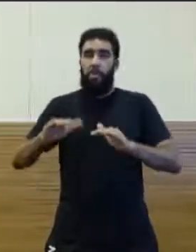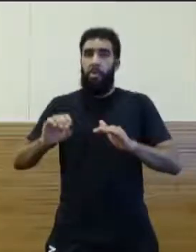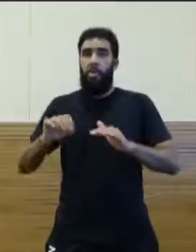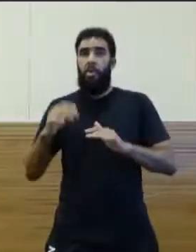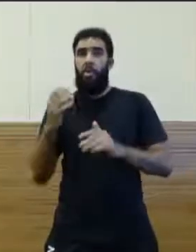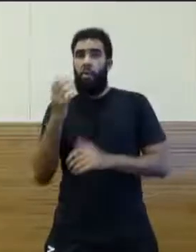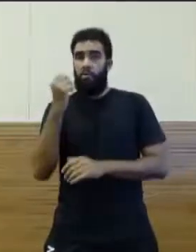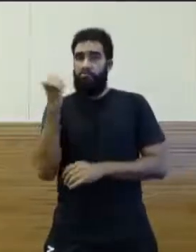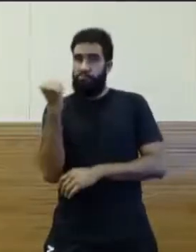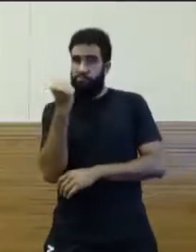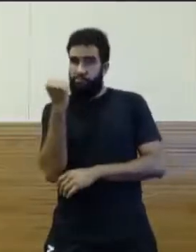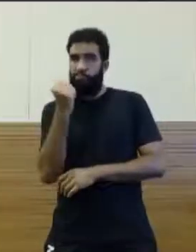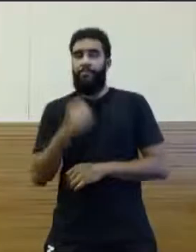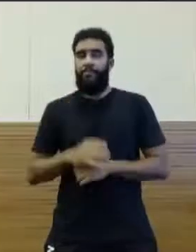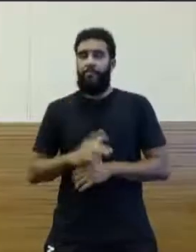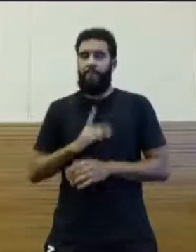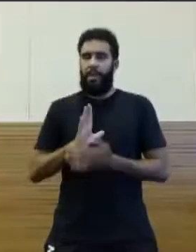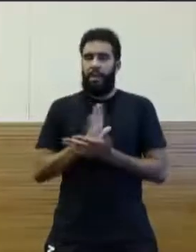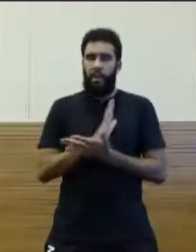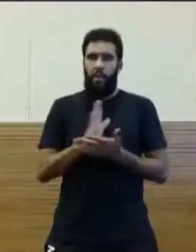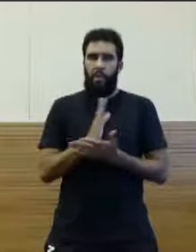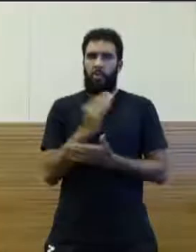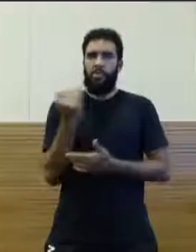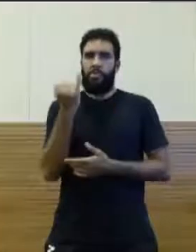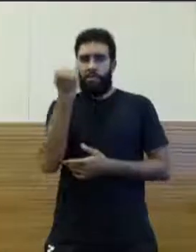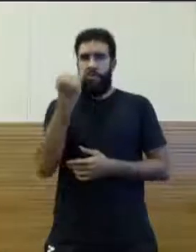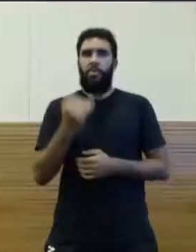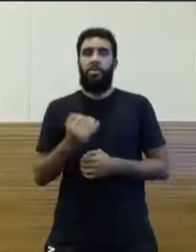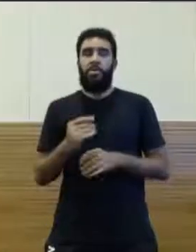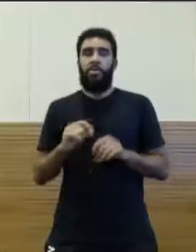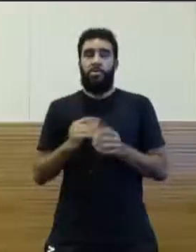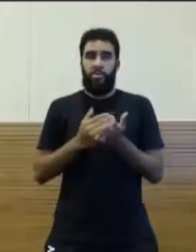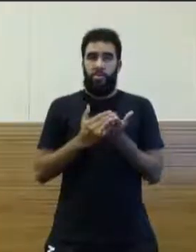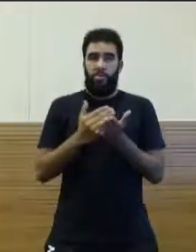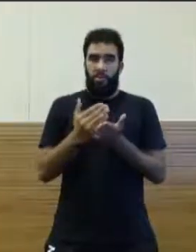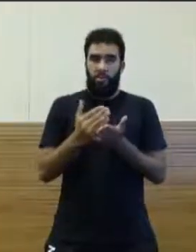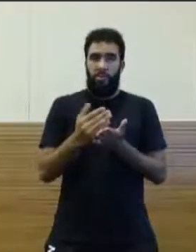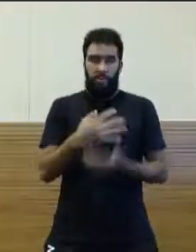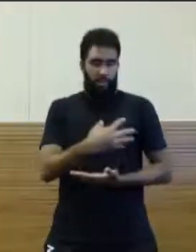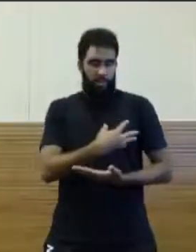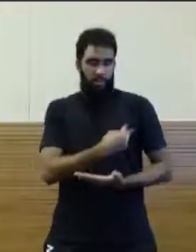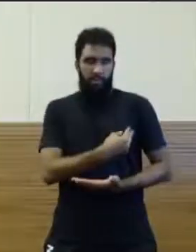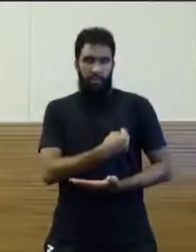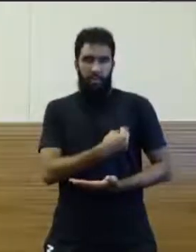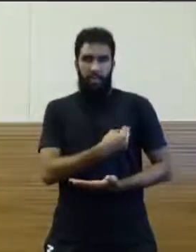heavy or moderate. There's some important points here.